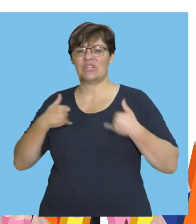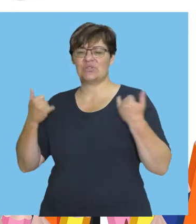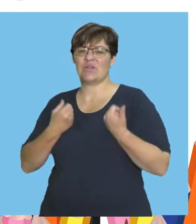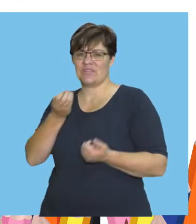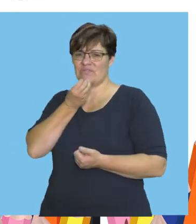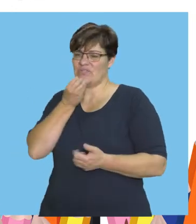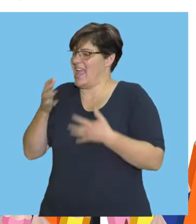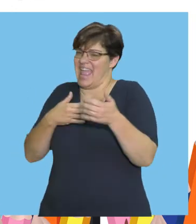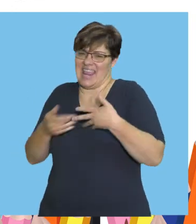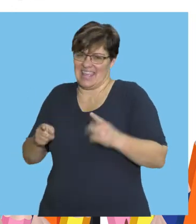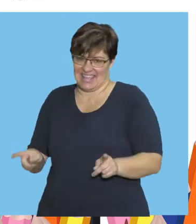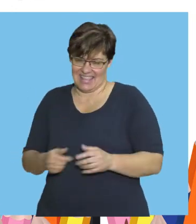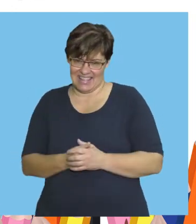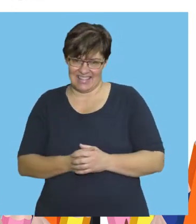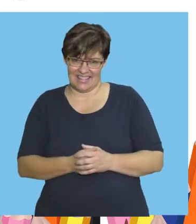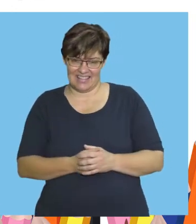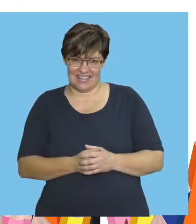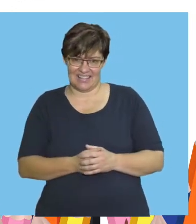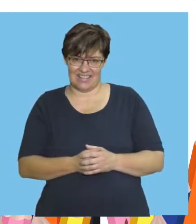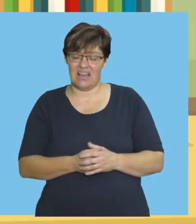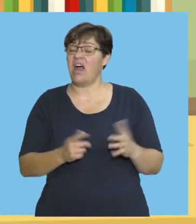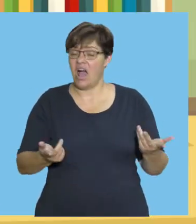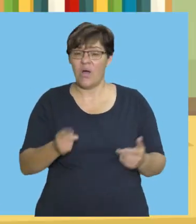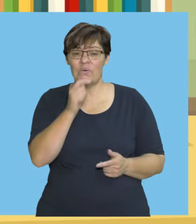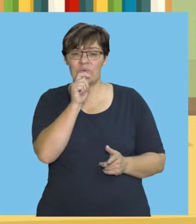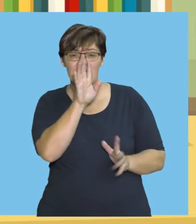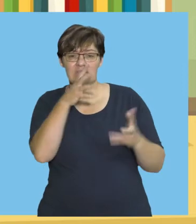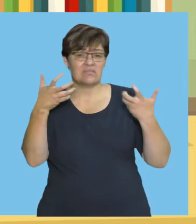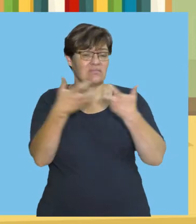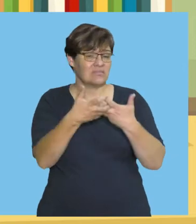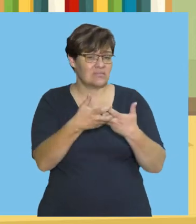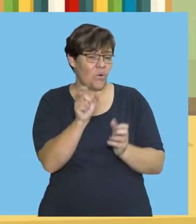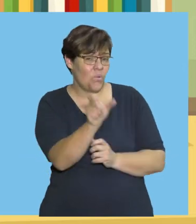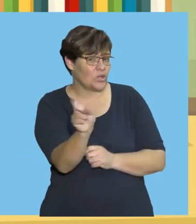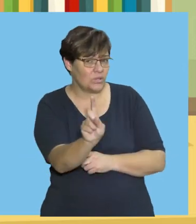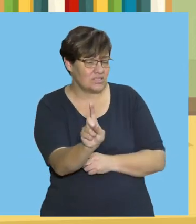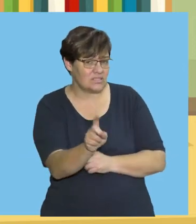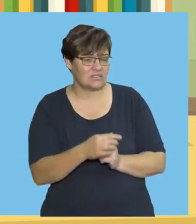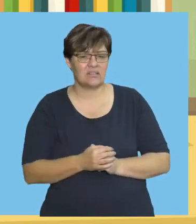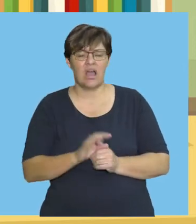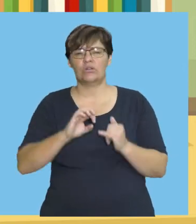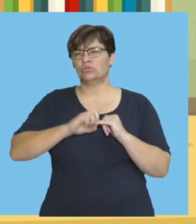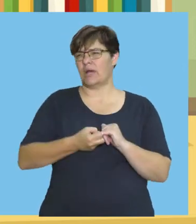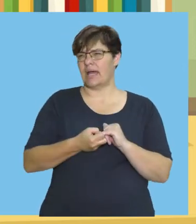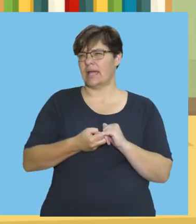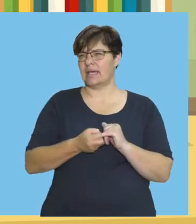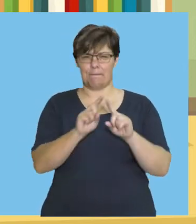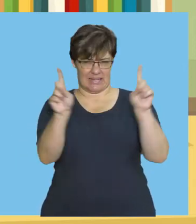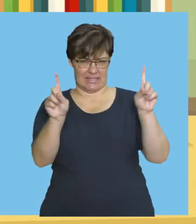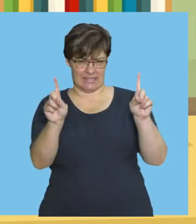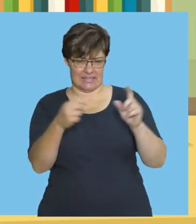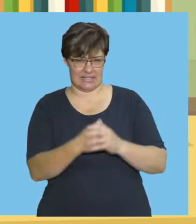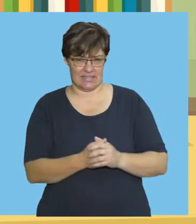the meal anyway. Which word should we use to join these sentences? Let's try the word